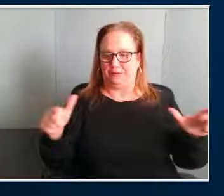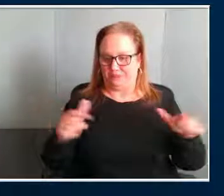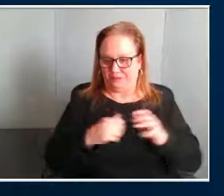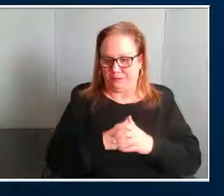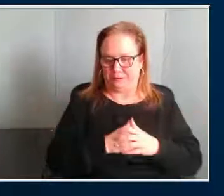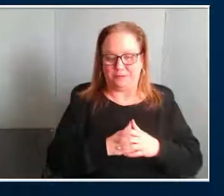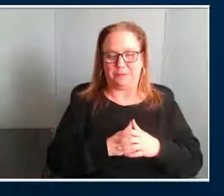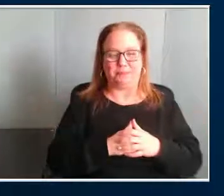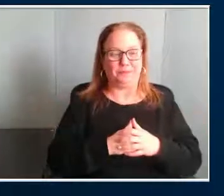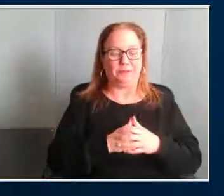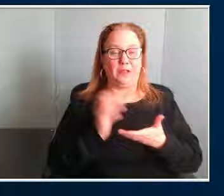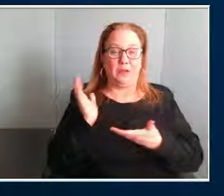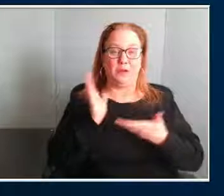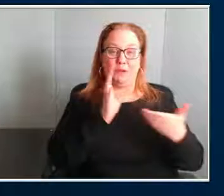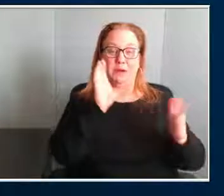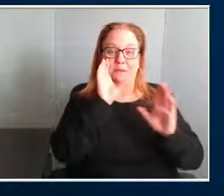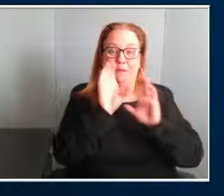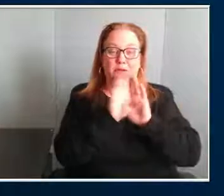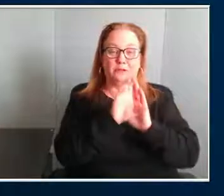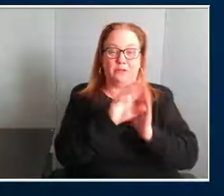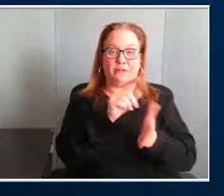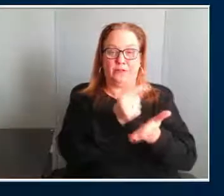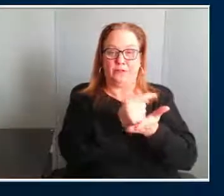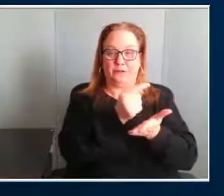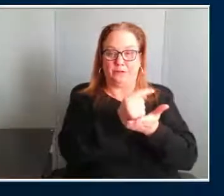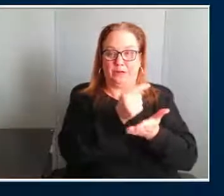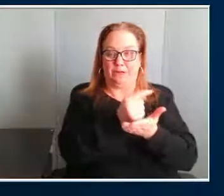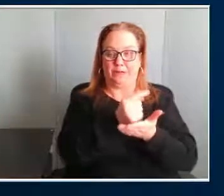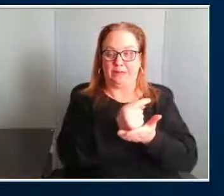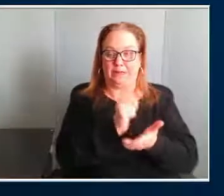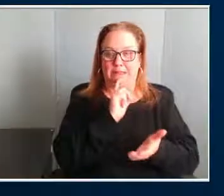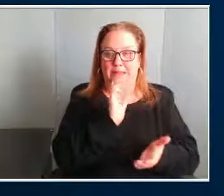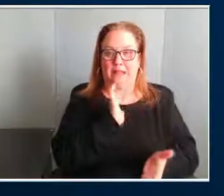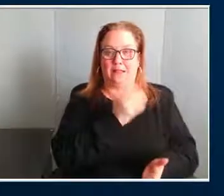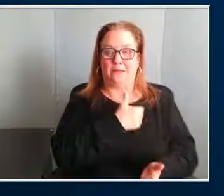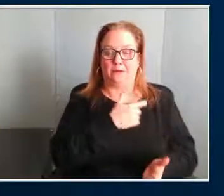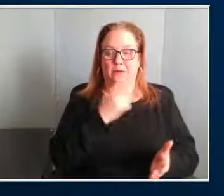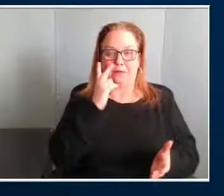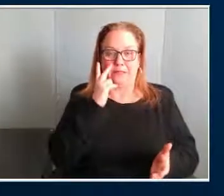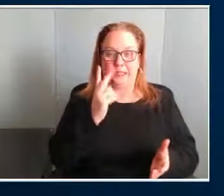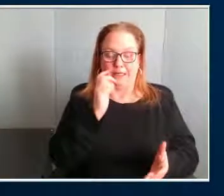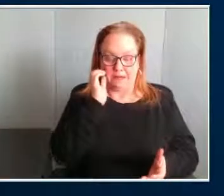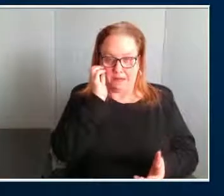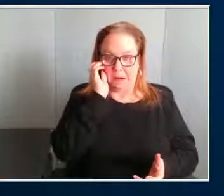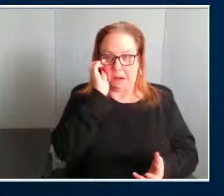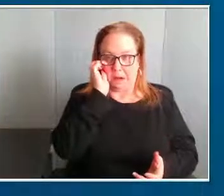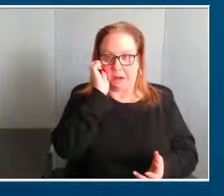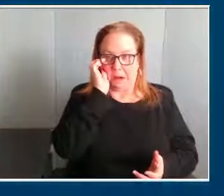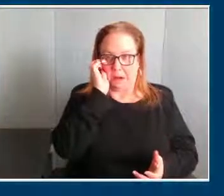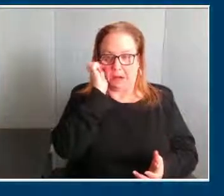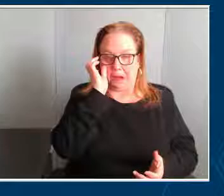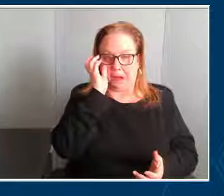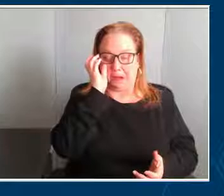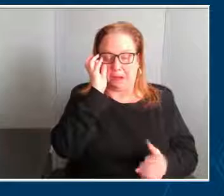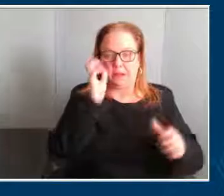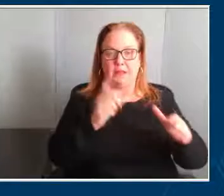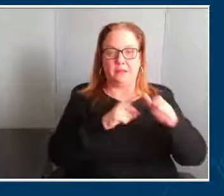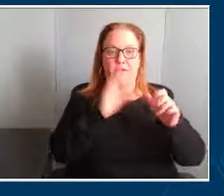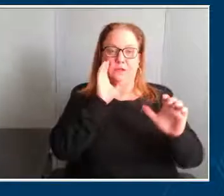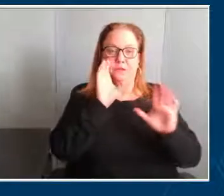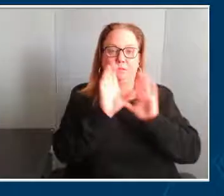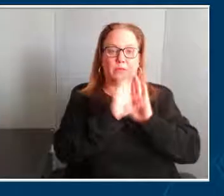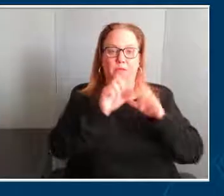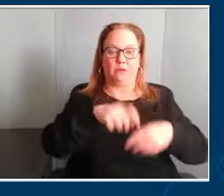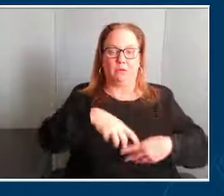brought some of the images of Michael's treatment. Tell us what we're seeing. Yes. So the first picture that we're going to pull up.